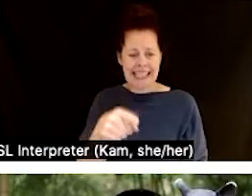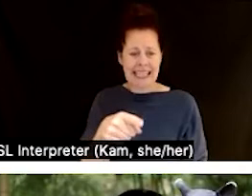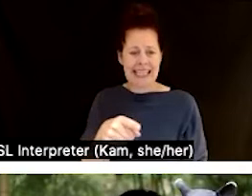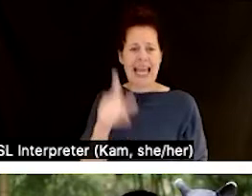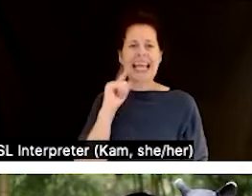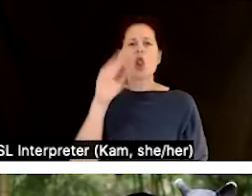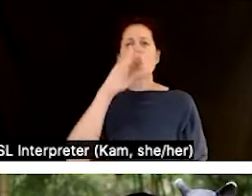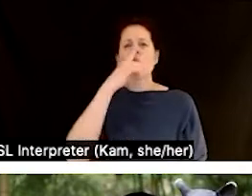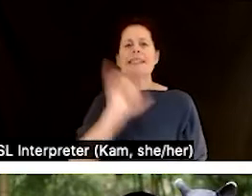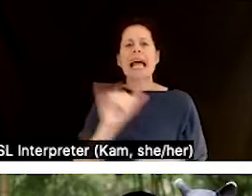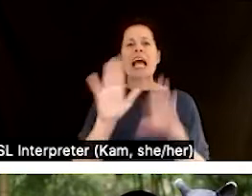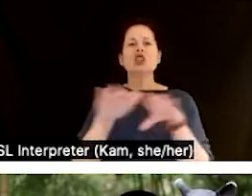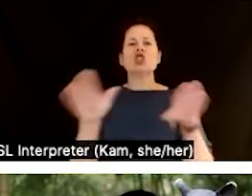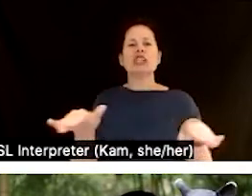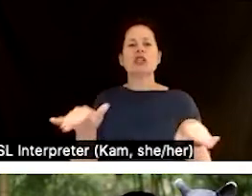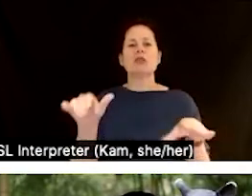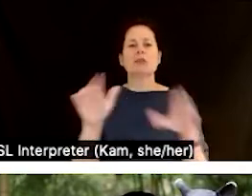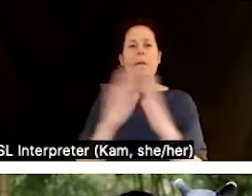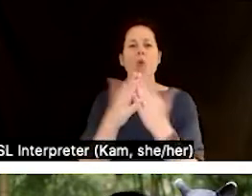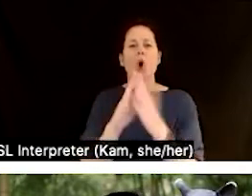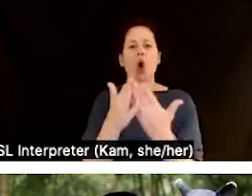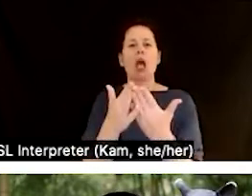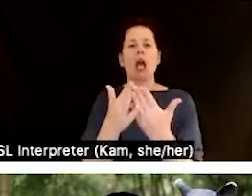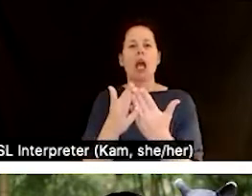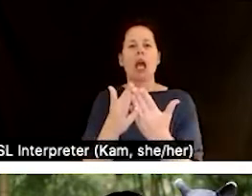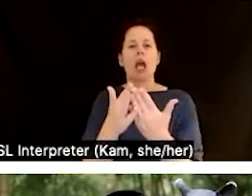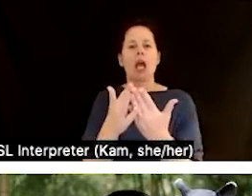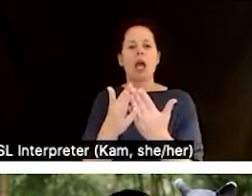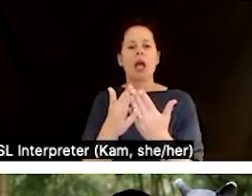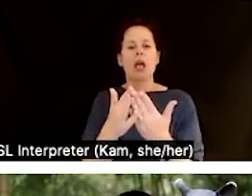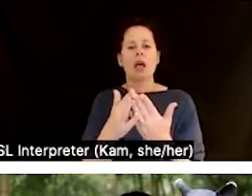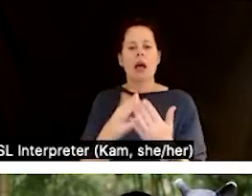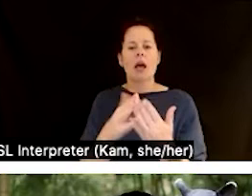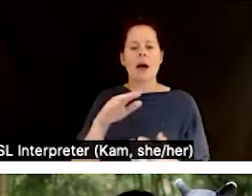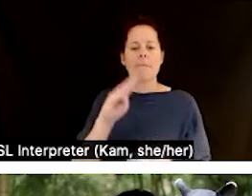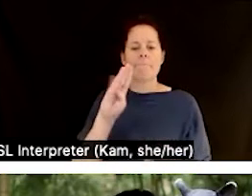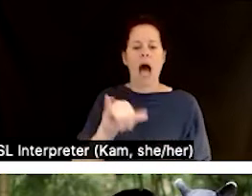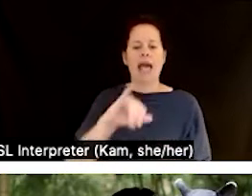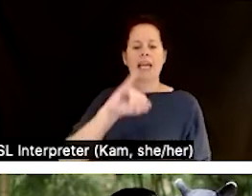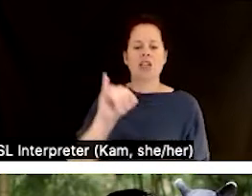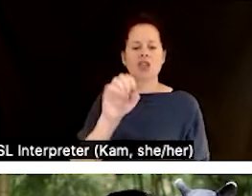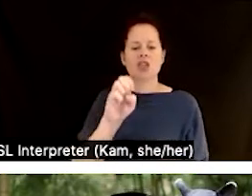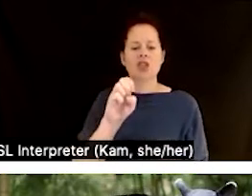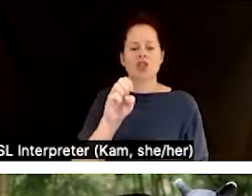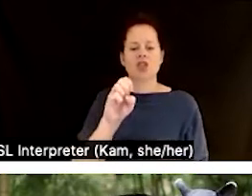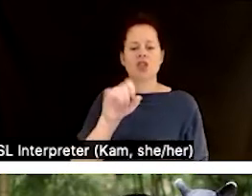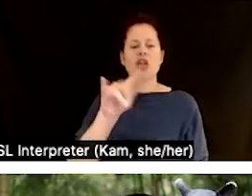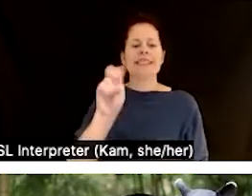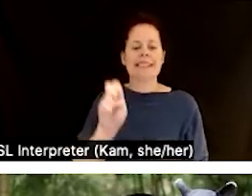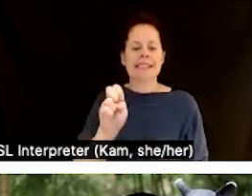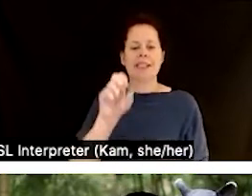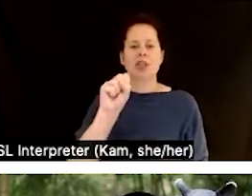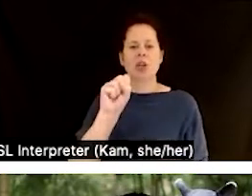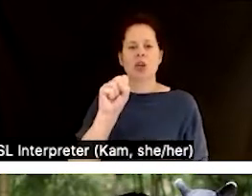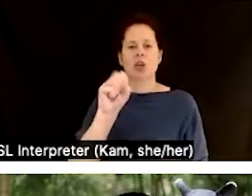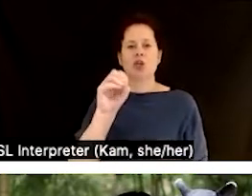children's book, and it's a book by Justice Sotomayor Be Bold, Be Brave, Be You. And